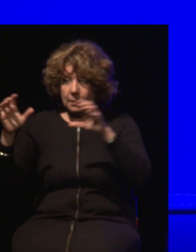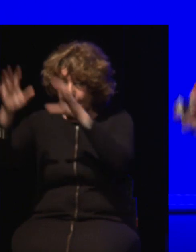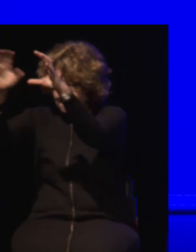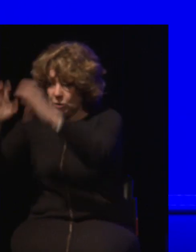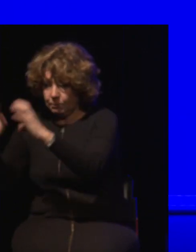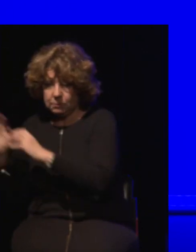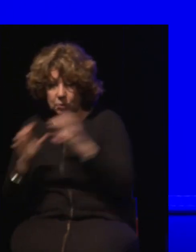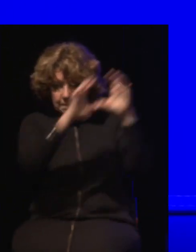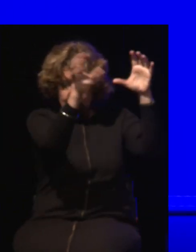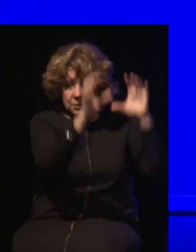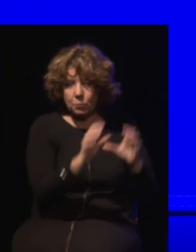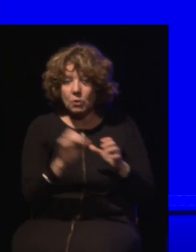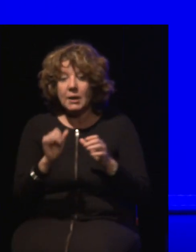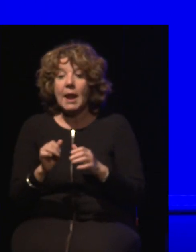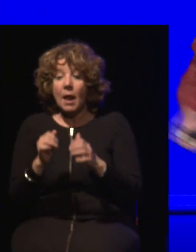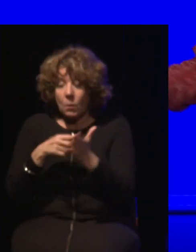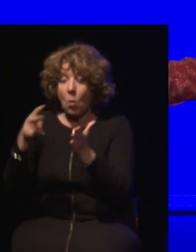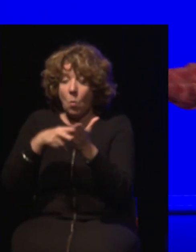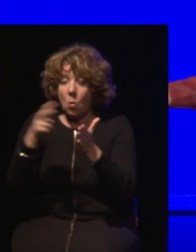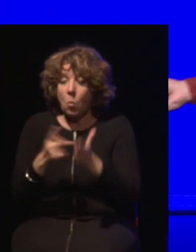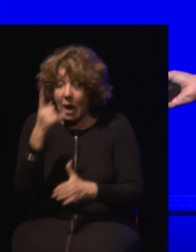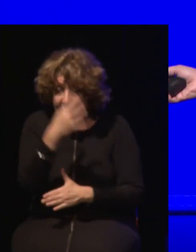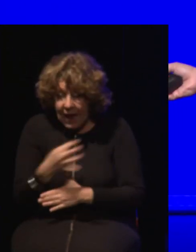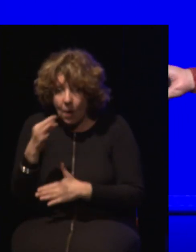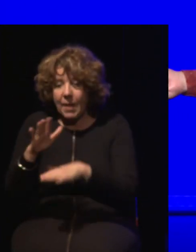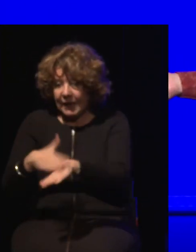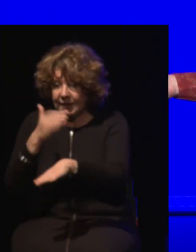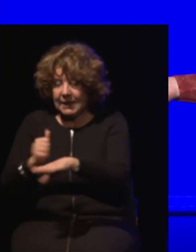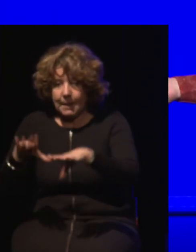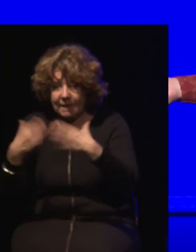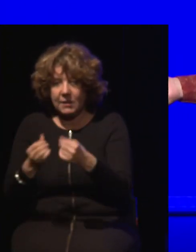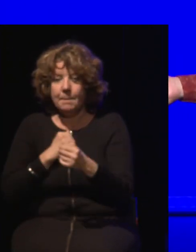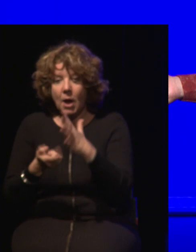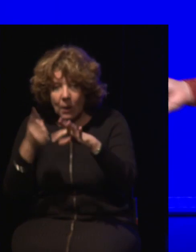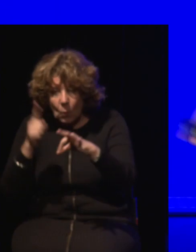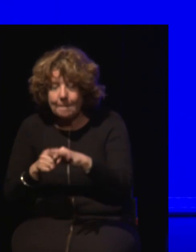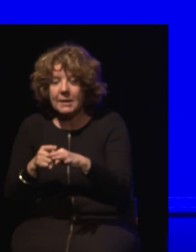we stopped and I set up my equipment to await the dawn chorus.